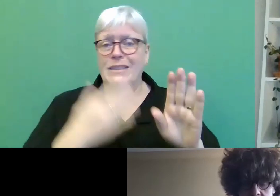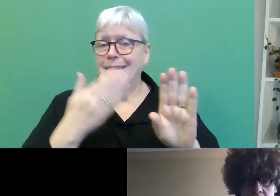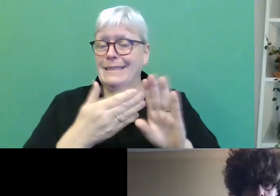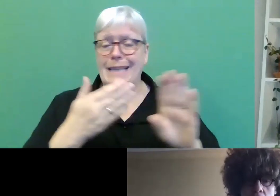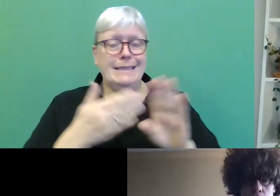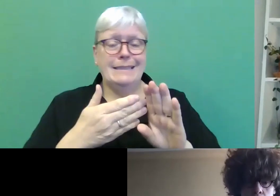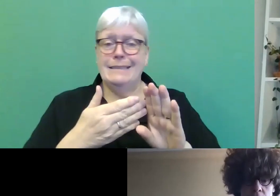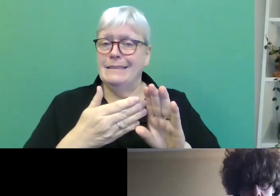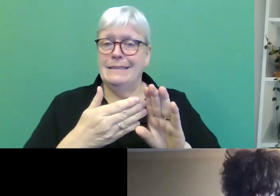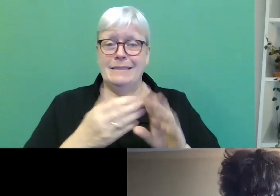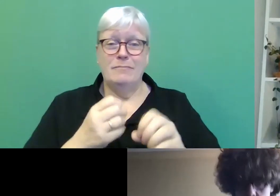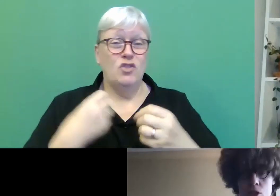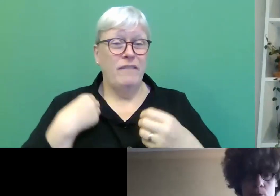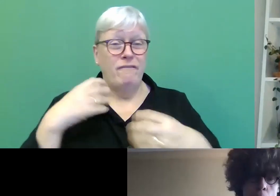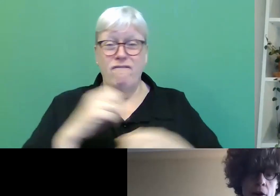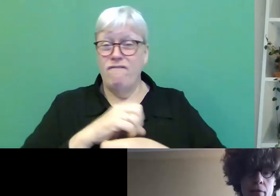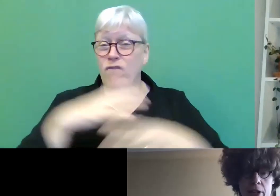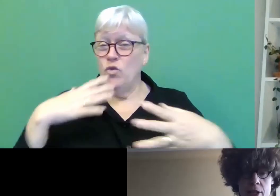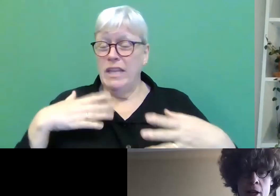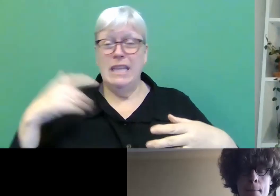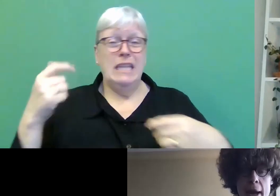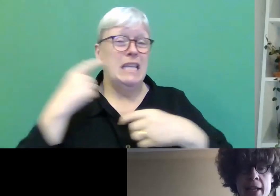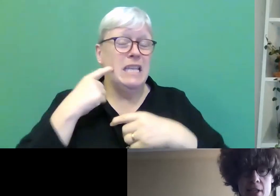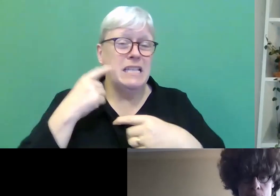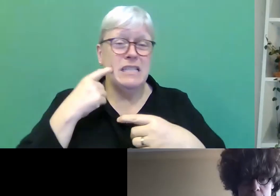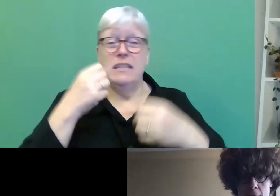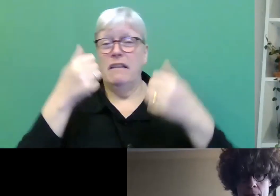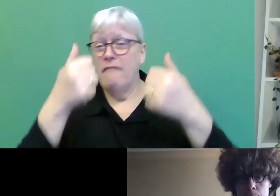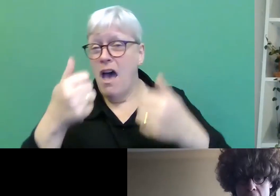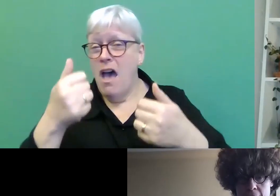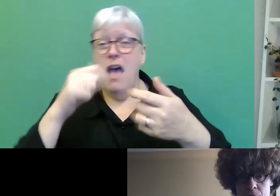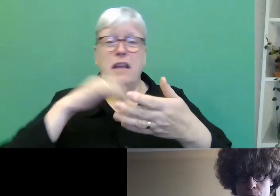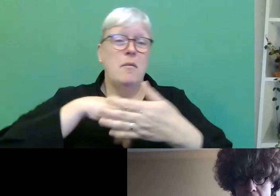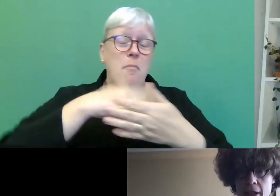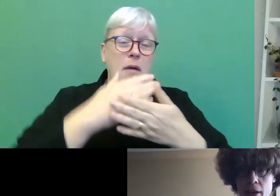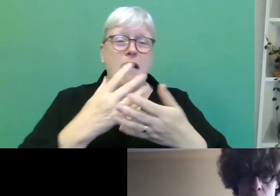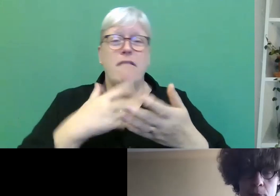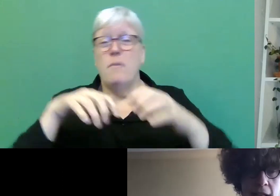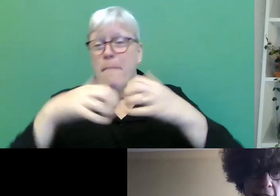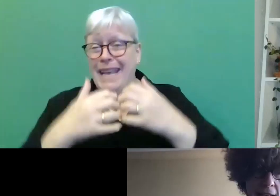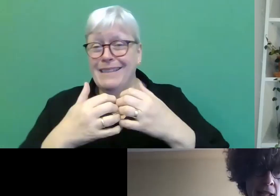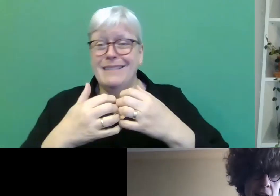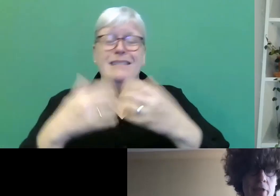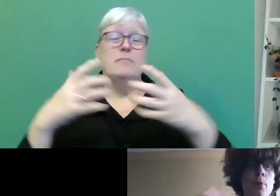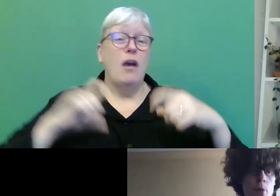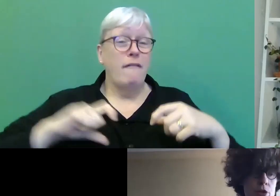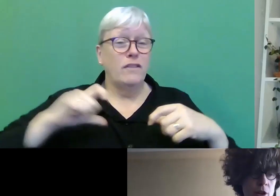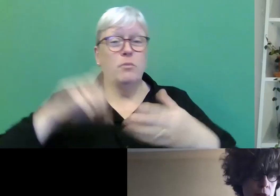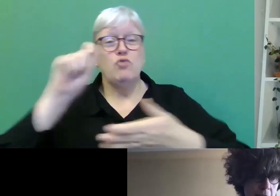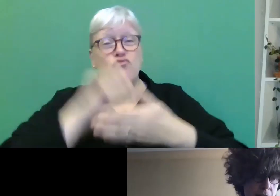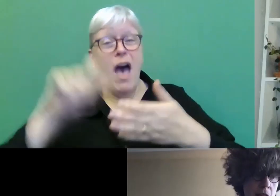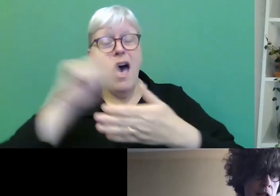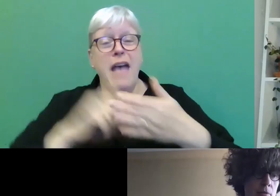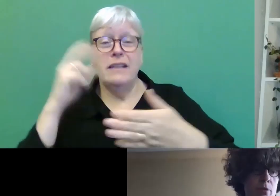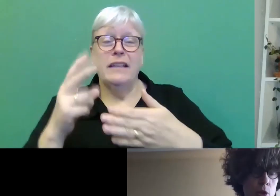free and easy, but I thought that's okay. This is just part of this mechanism to get me back into writing comfortably again. And the poetry